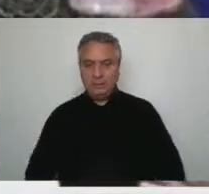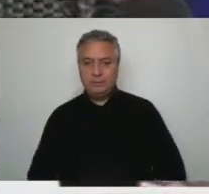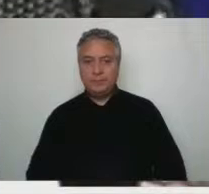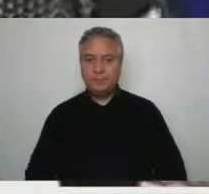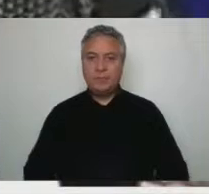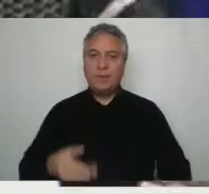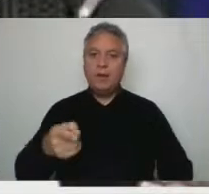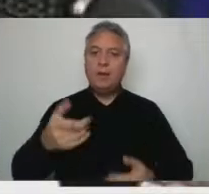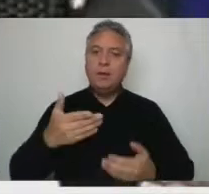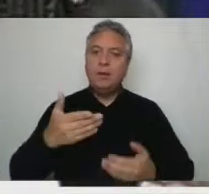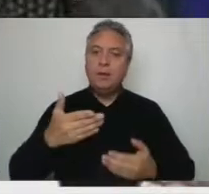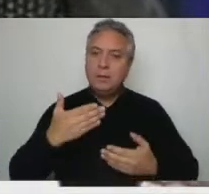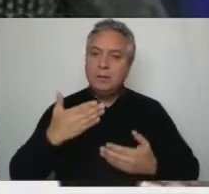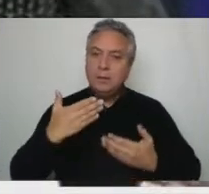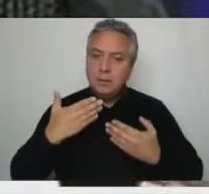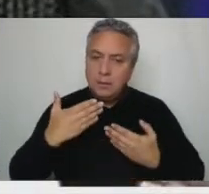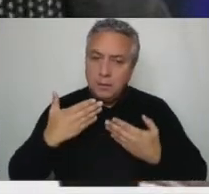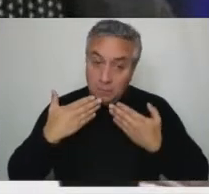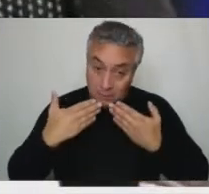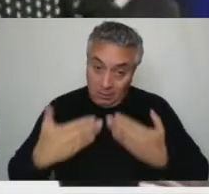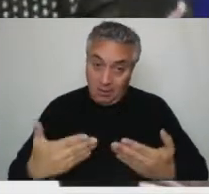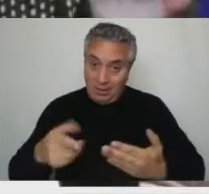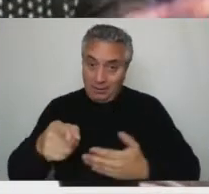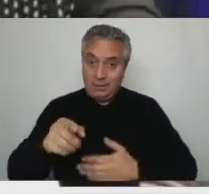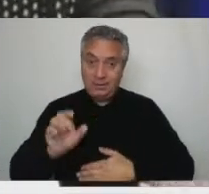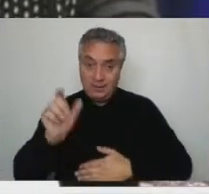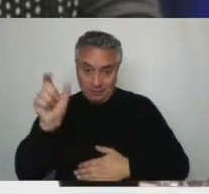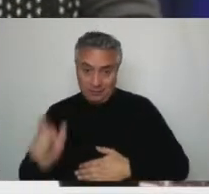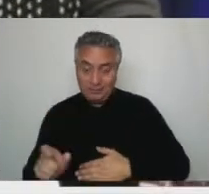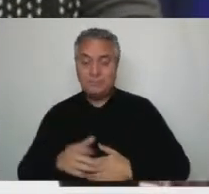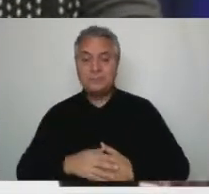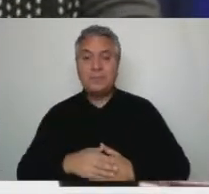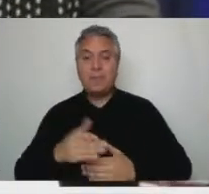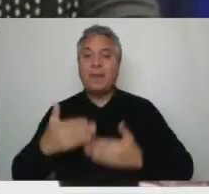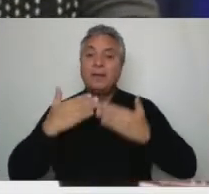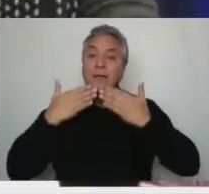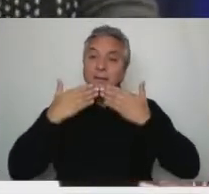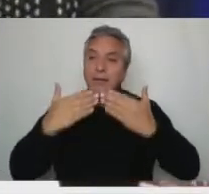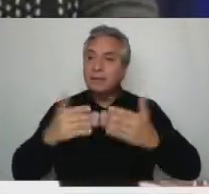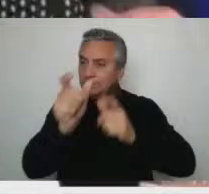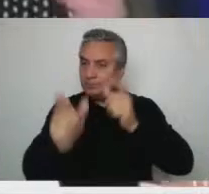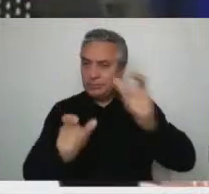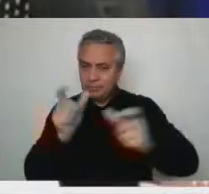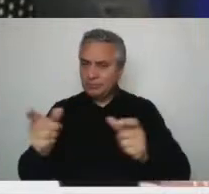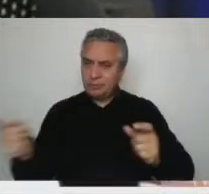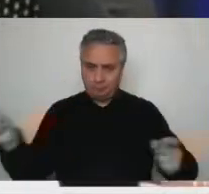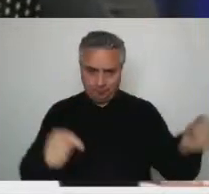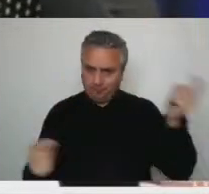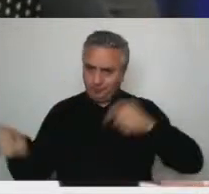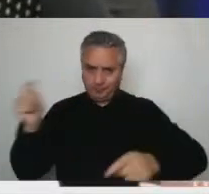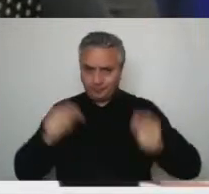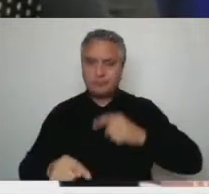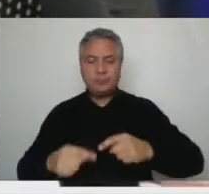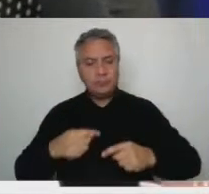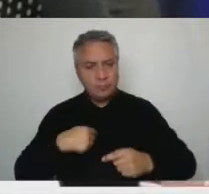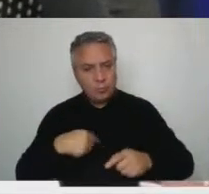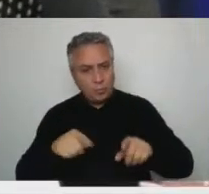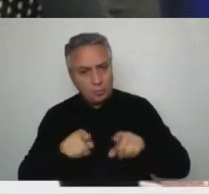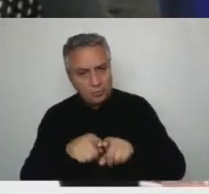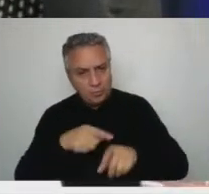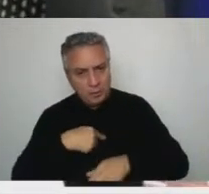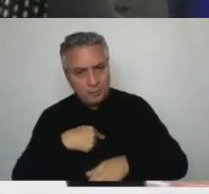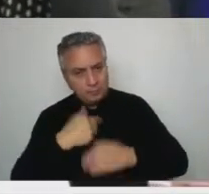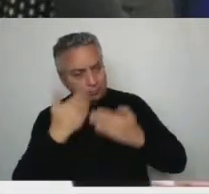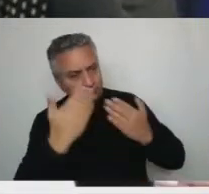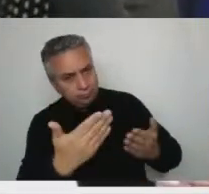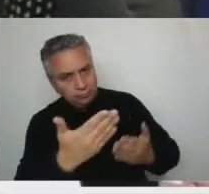Thank you, Raquel, and thank you all who are here with us in this panel. A special